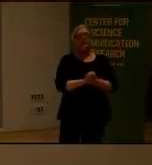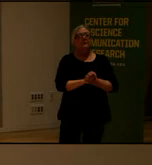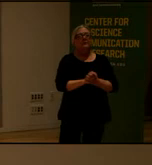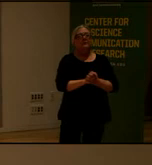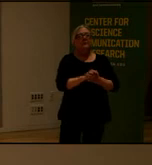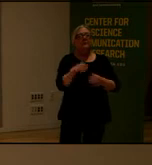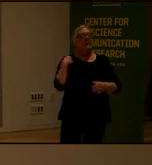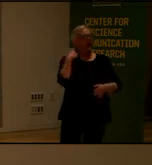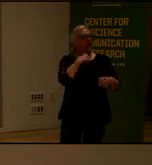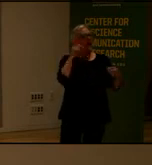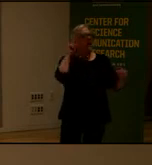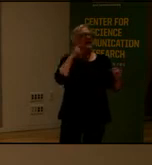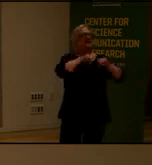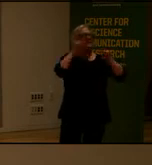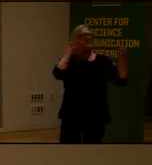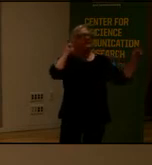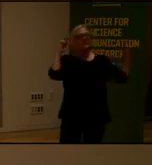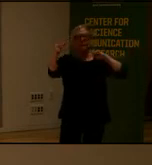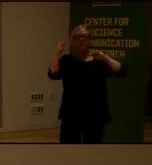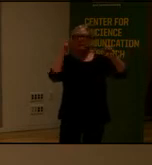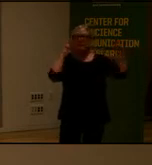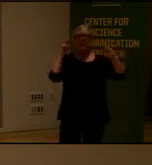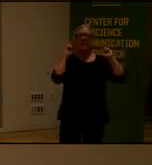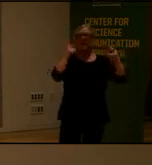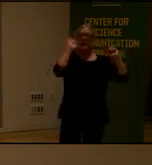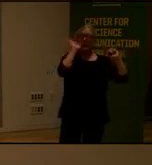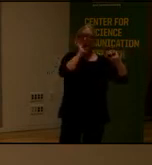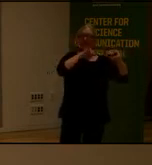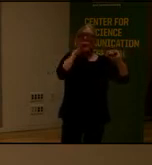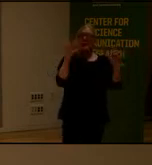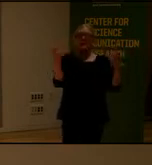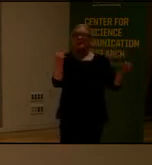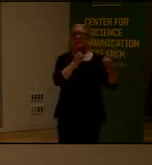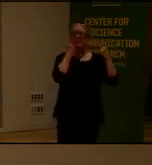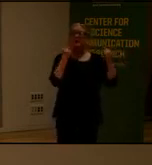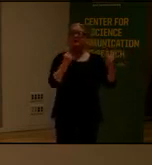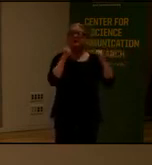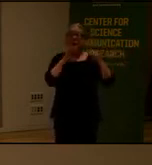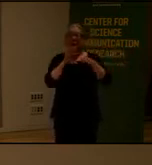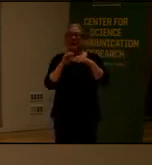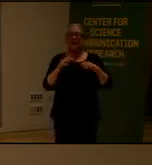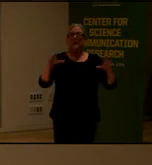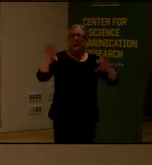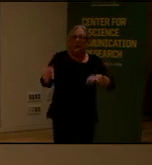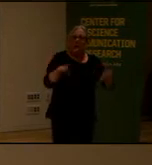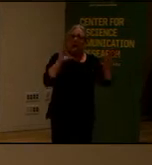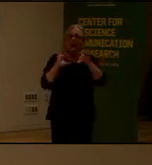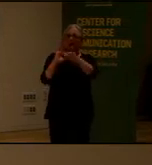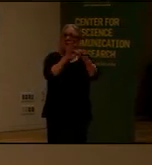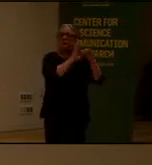we're coming at, and that is the strength in collective action, that we're all bringing unique perspectives,